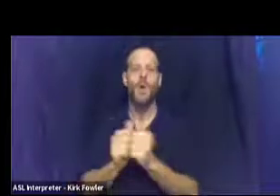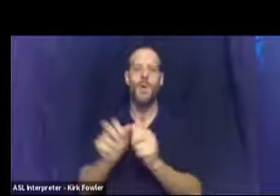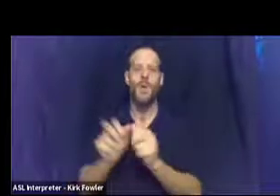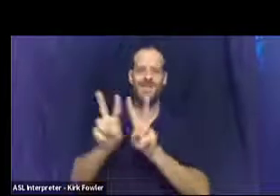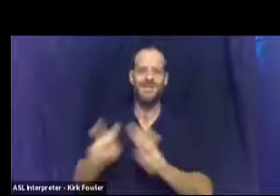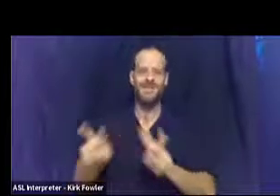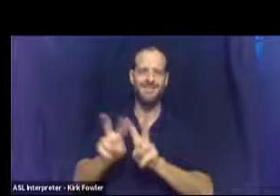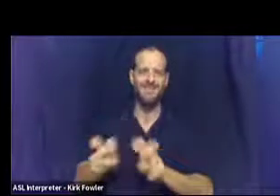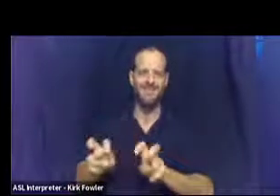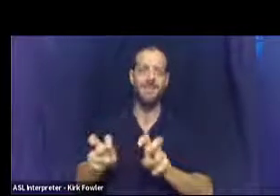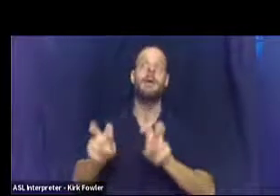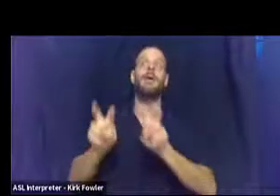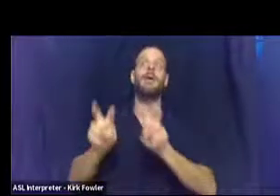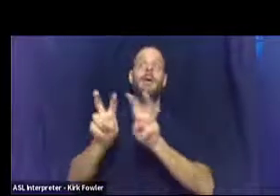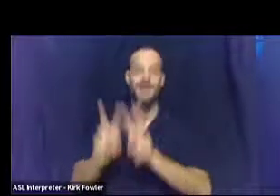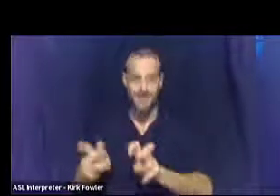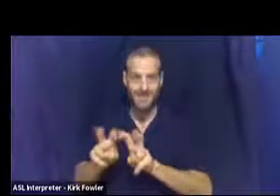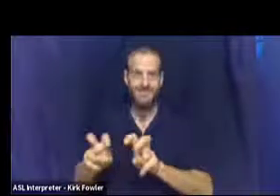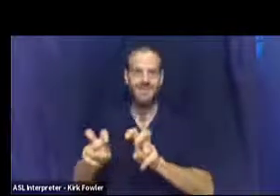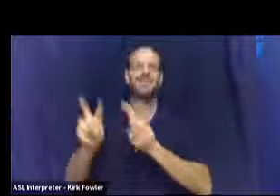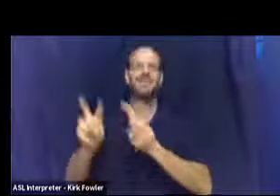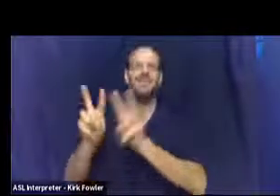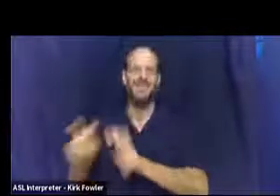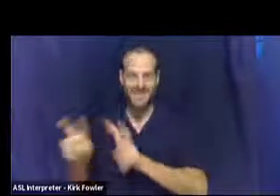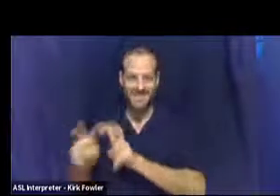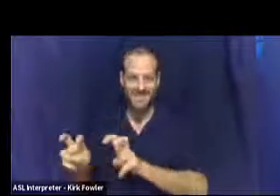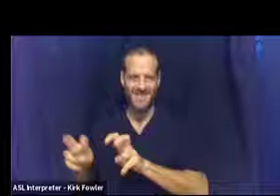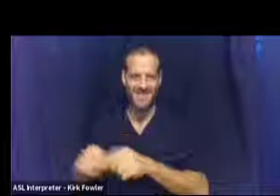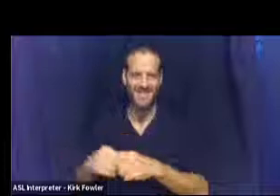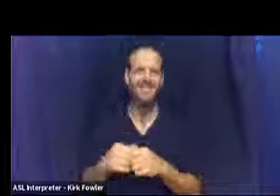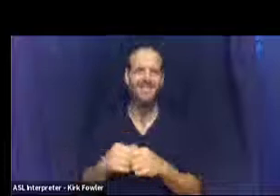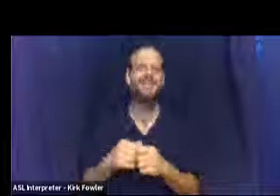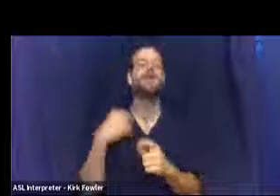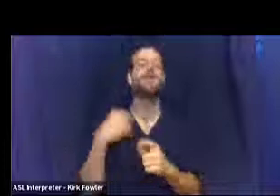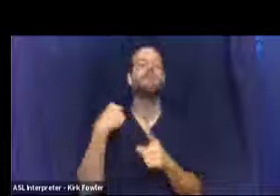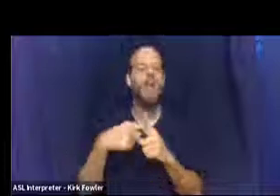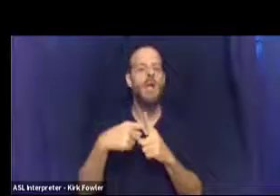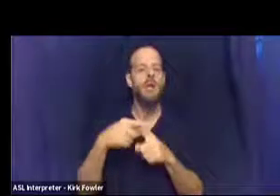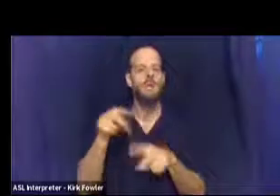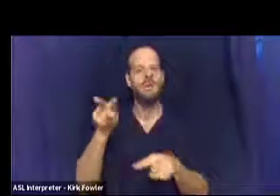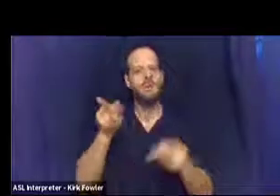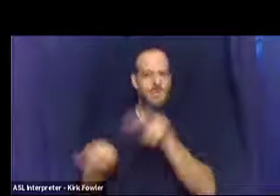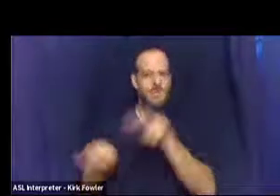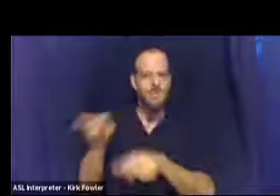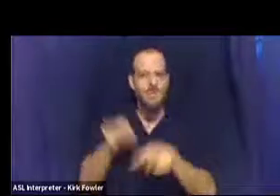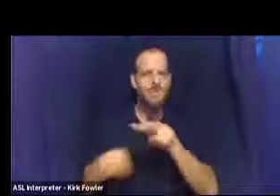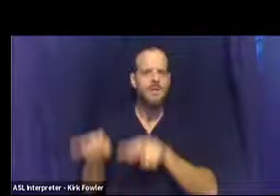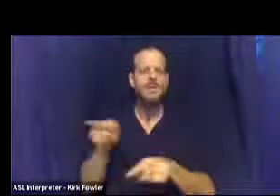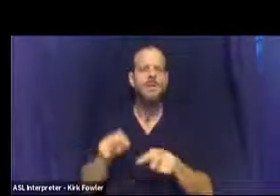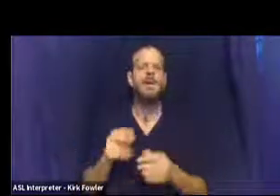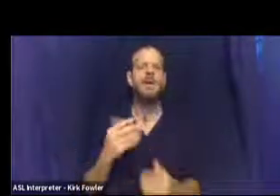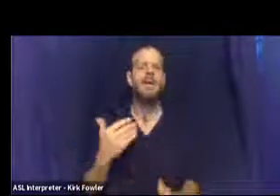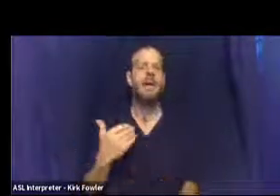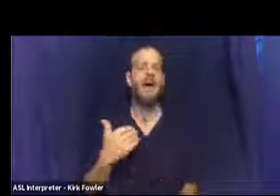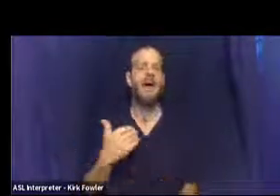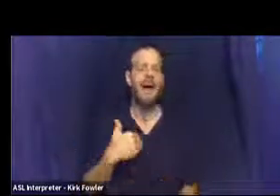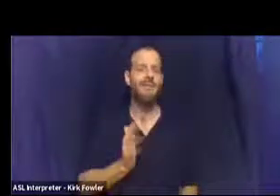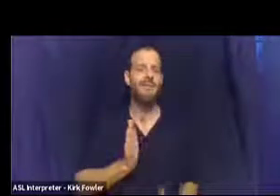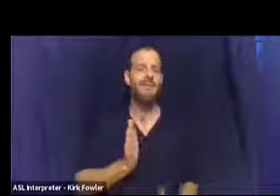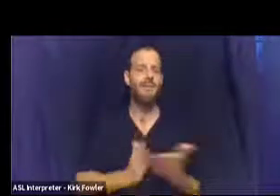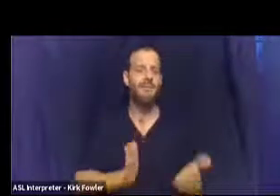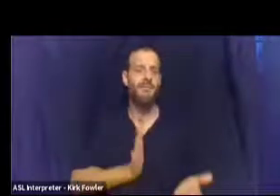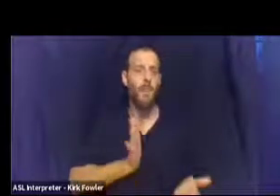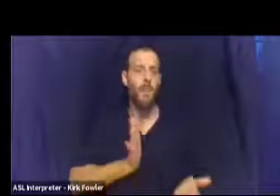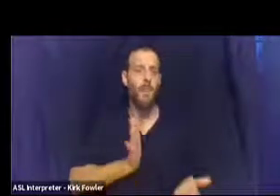assessment, and that can come in the form of observation. It can come in the form of some formal tools. You definitely,